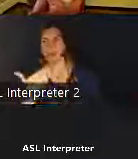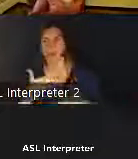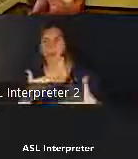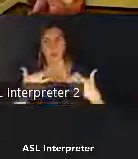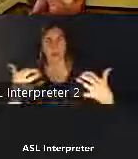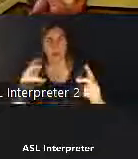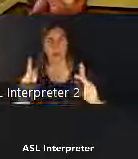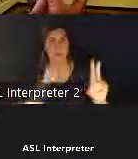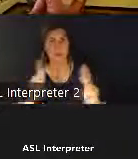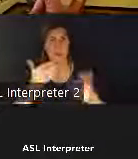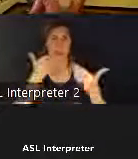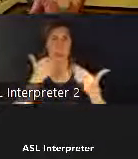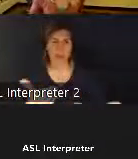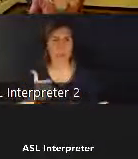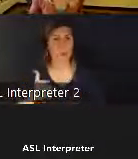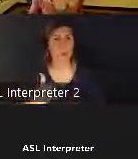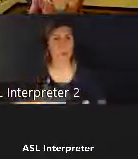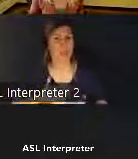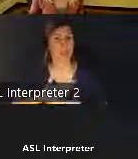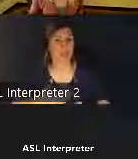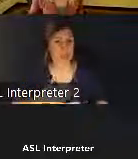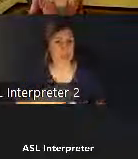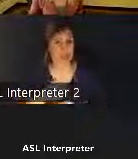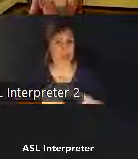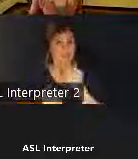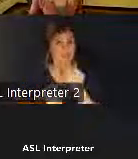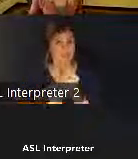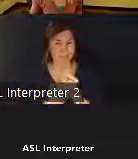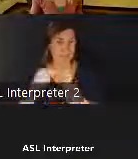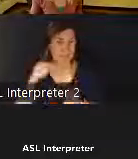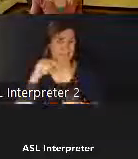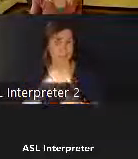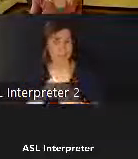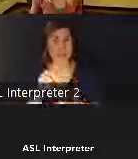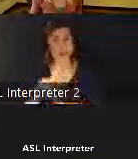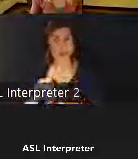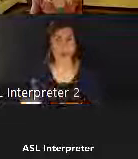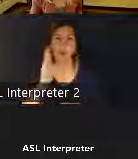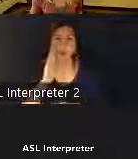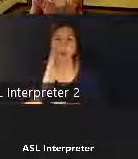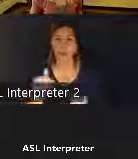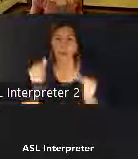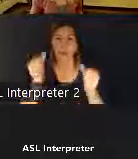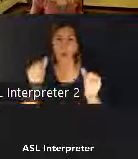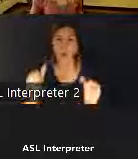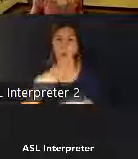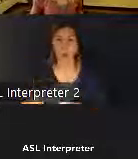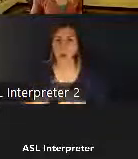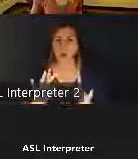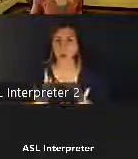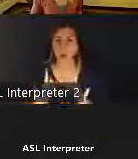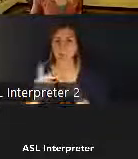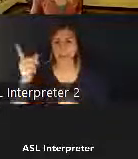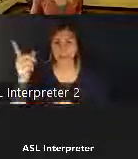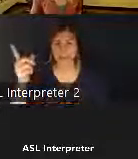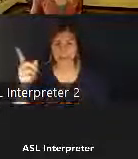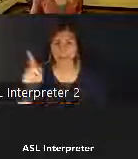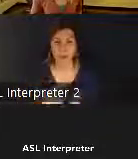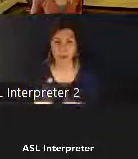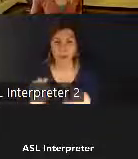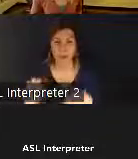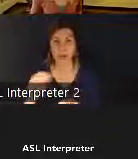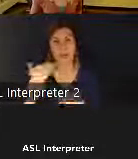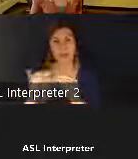we appreciate this. We will work to get this posted on our web link. Also, I've posted the email for